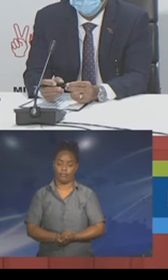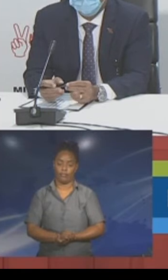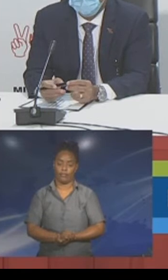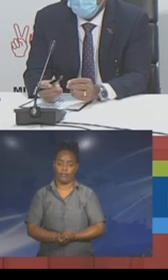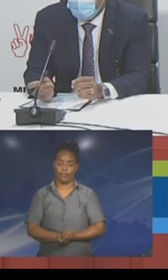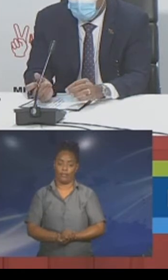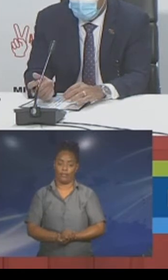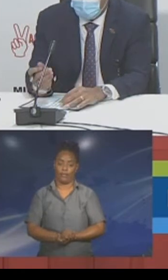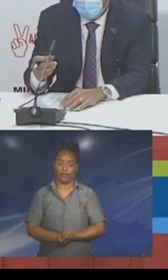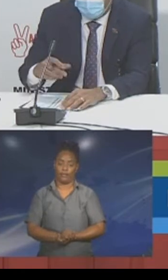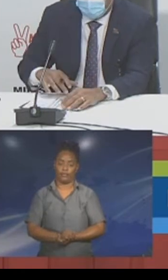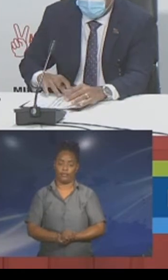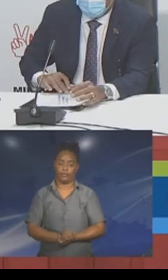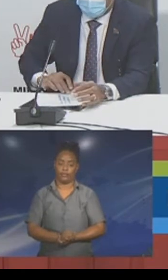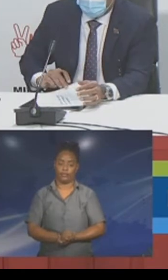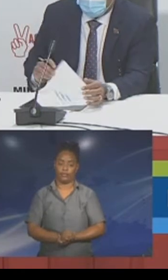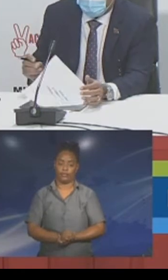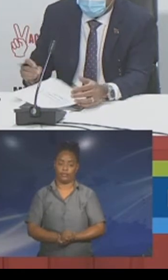Okay.